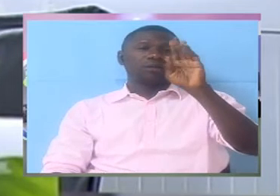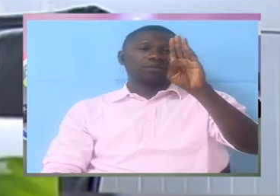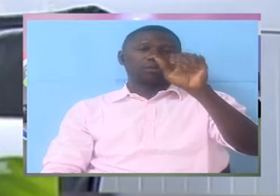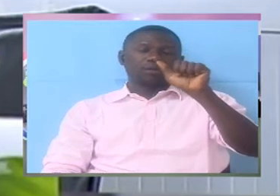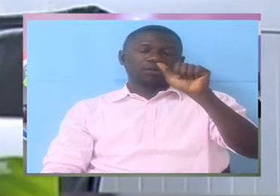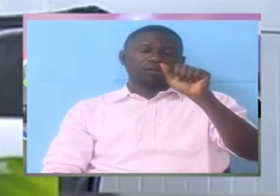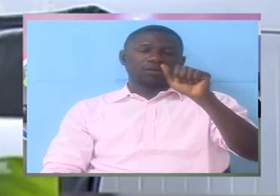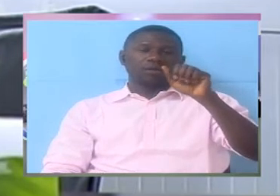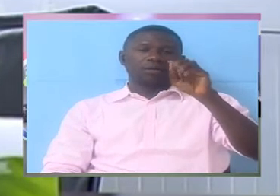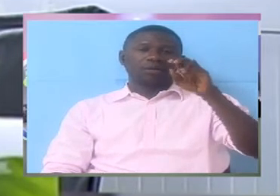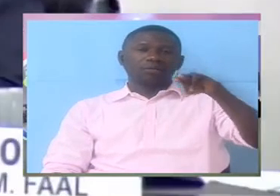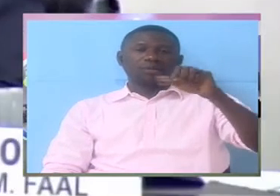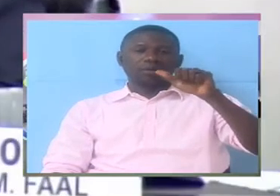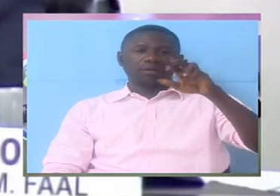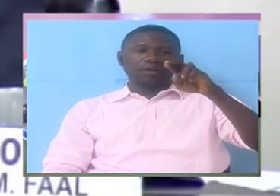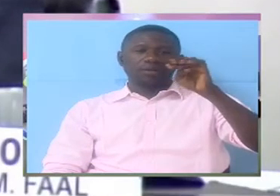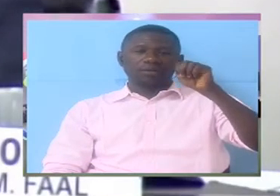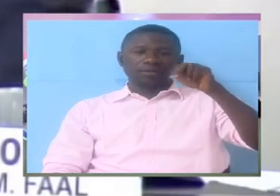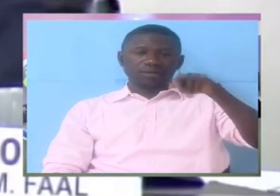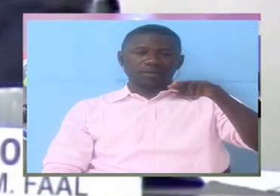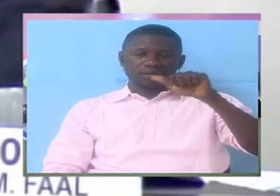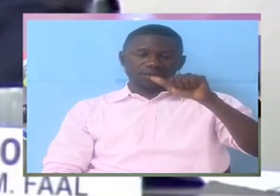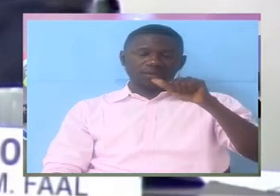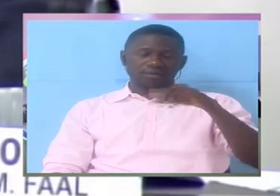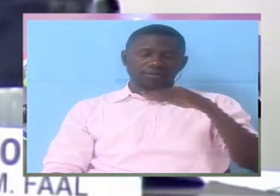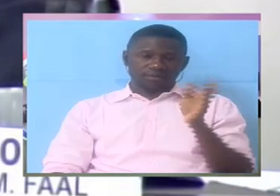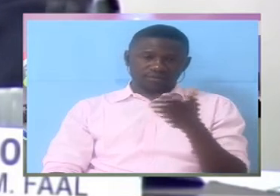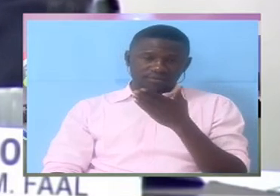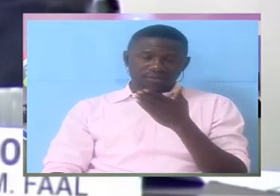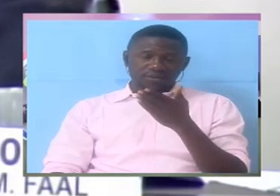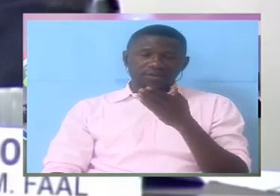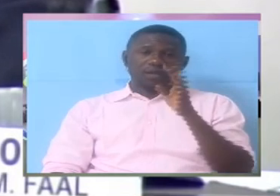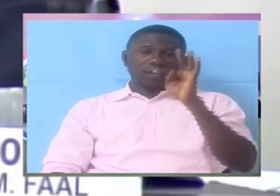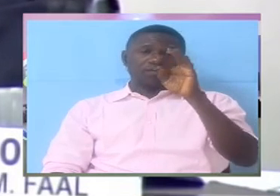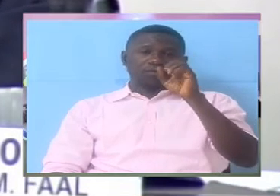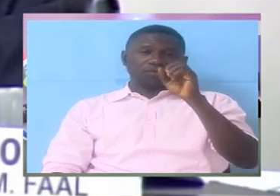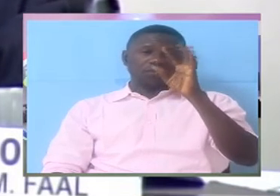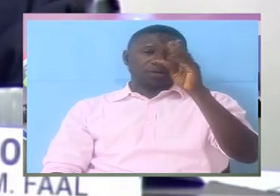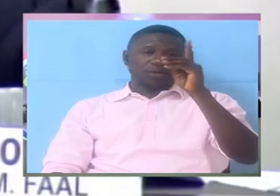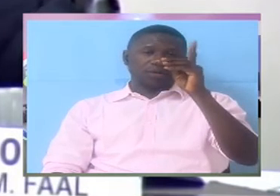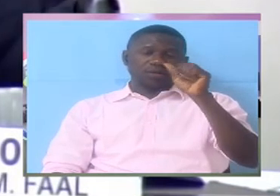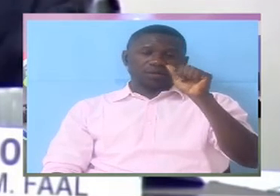agree? Yeah. Ha. Odebari. Ha. You agree? Yes.